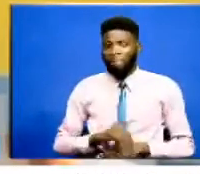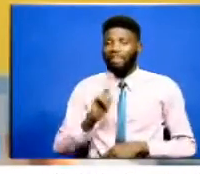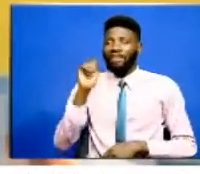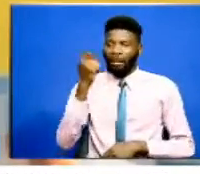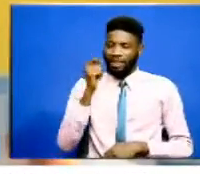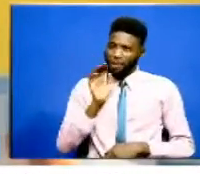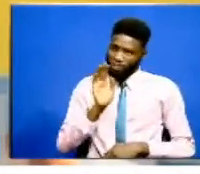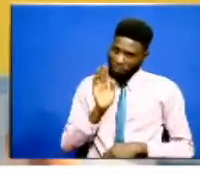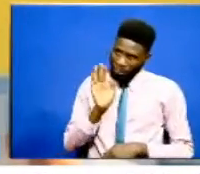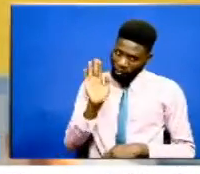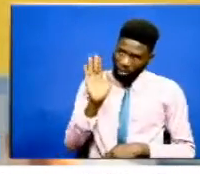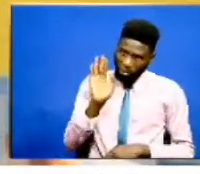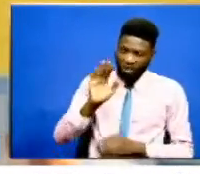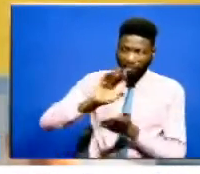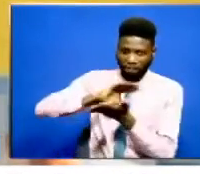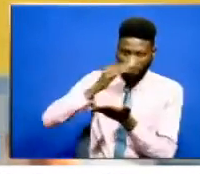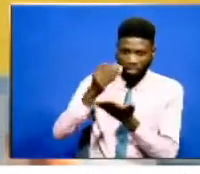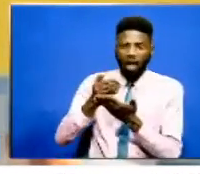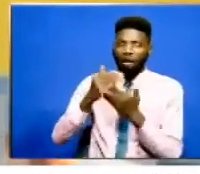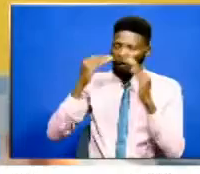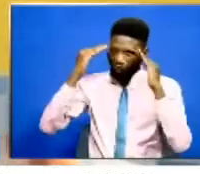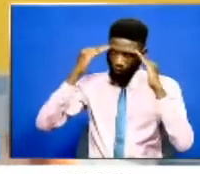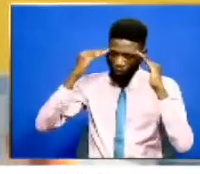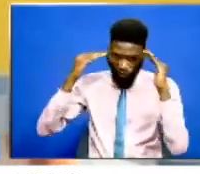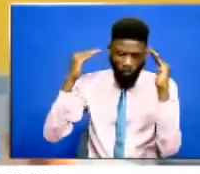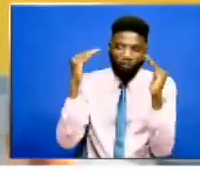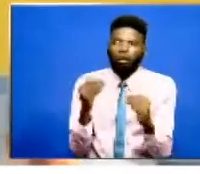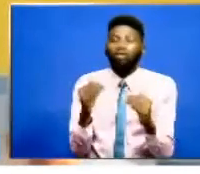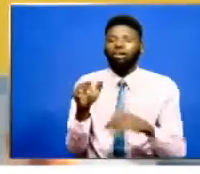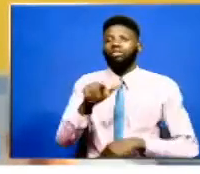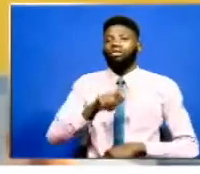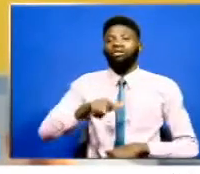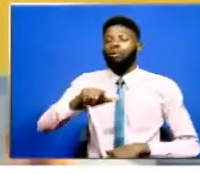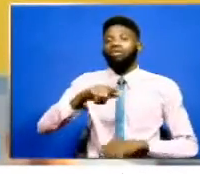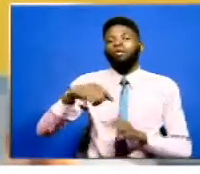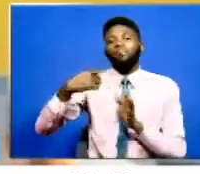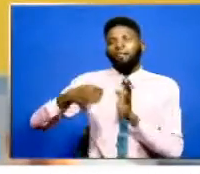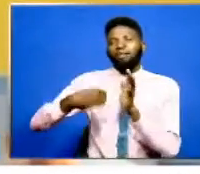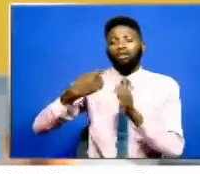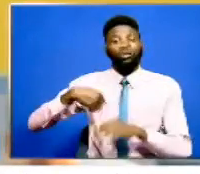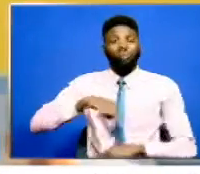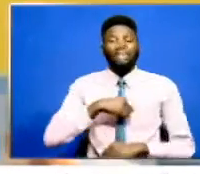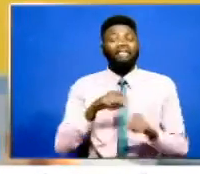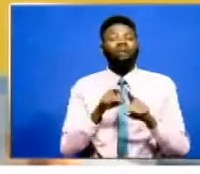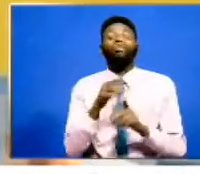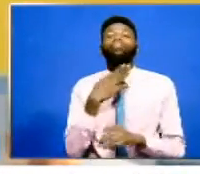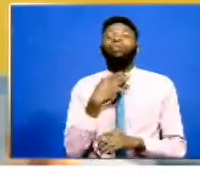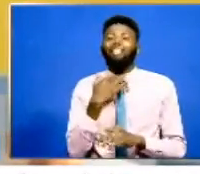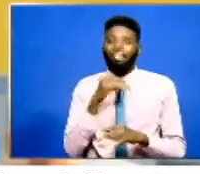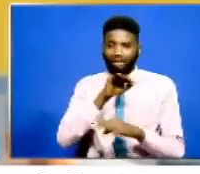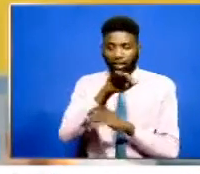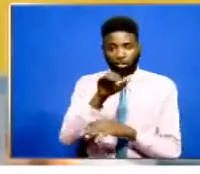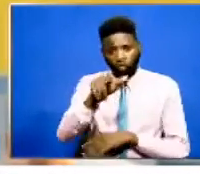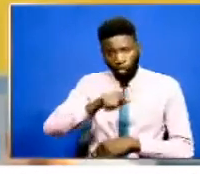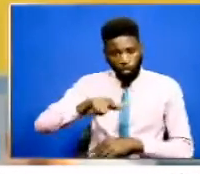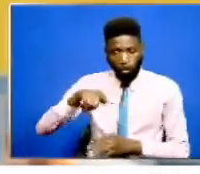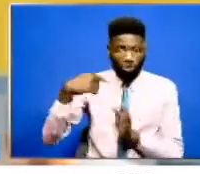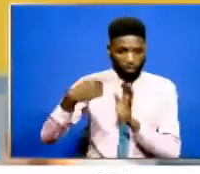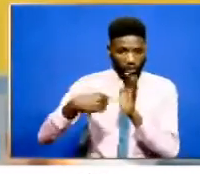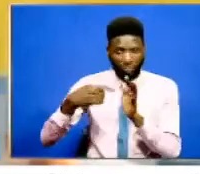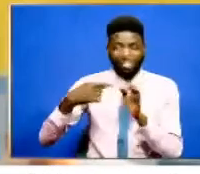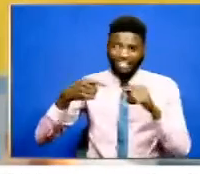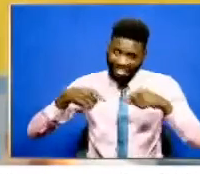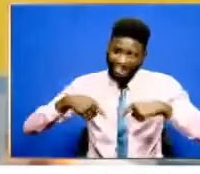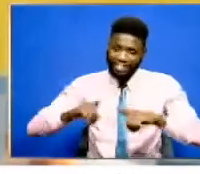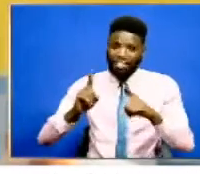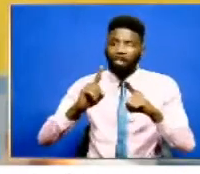will definitely go to local manufacturers. We also want to appeal to the local manufacturers to up their game in terms